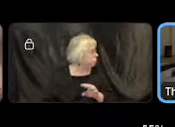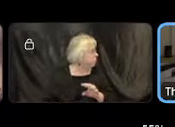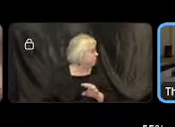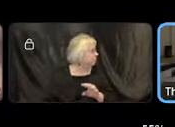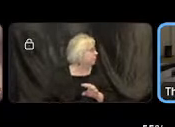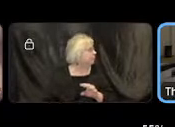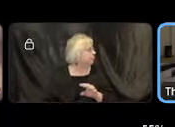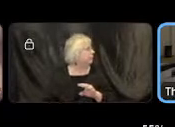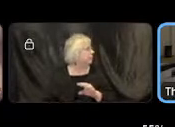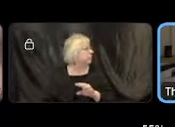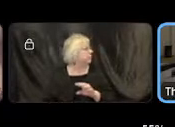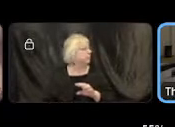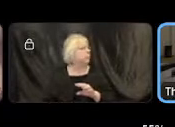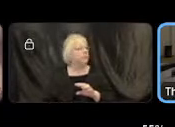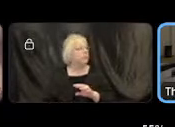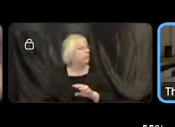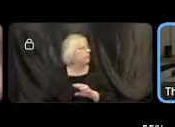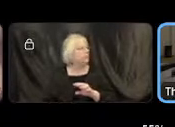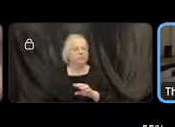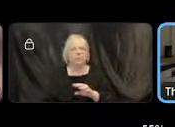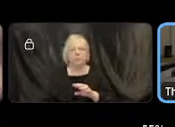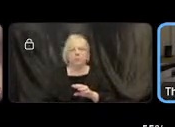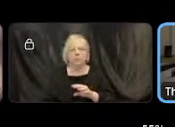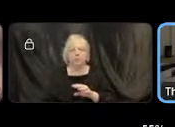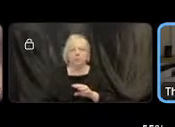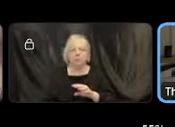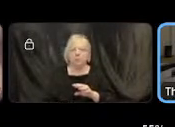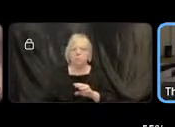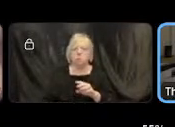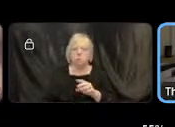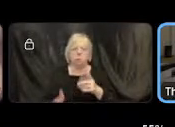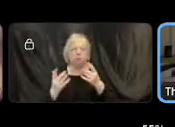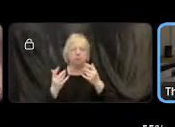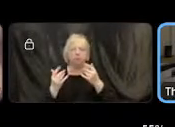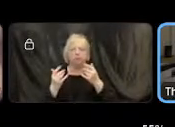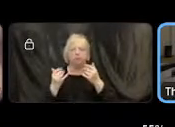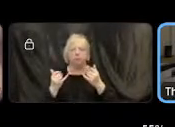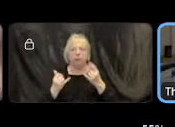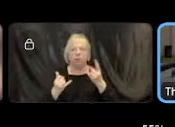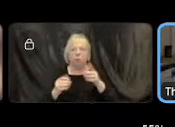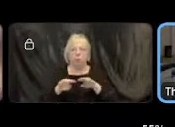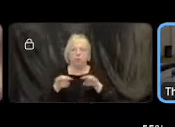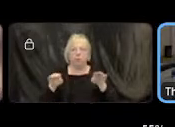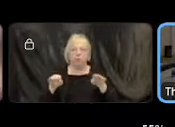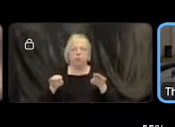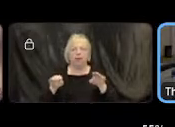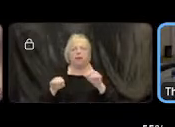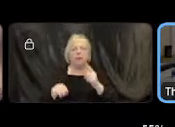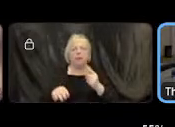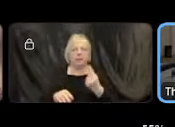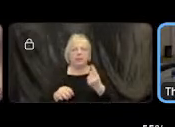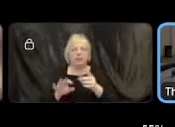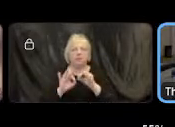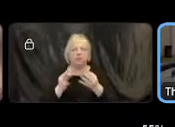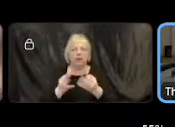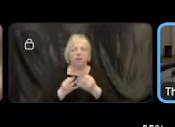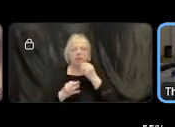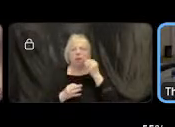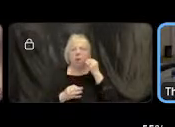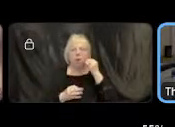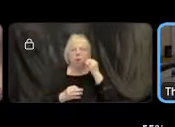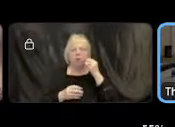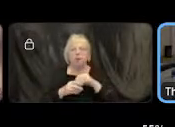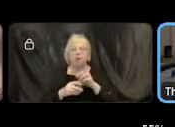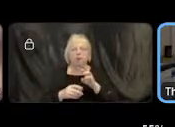The applicant, this is a existing one-story frame single-family residence. It's located within the